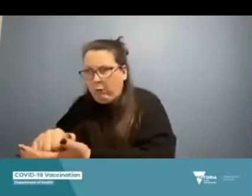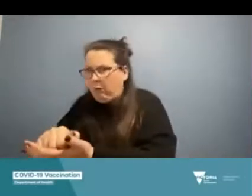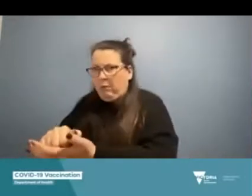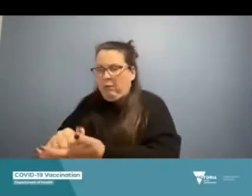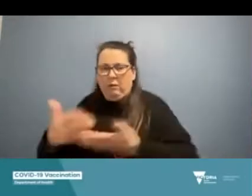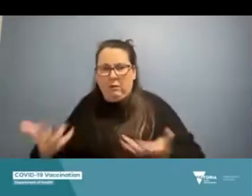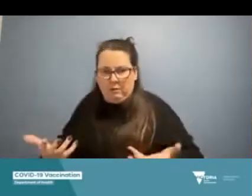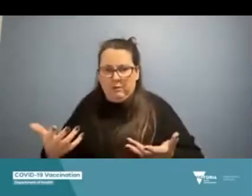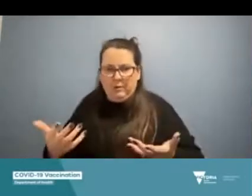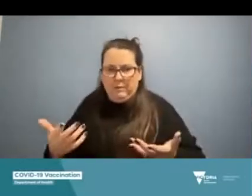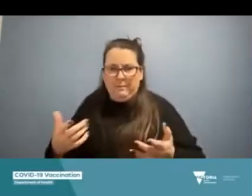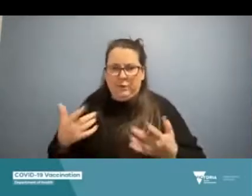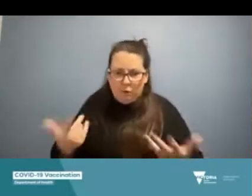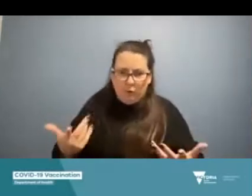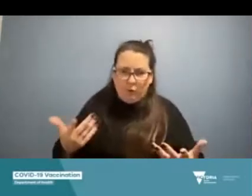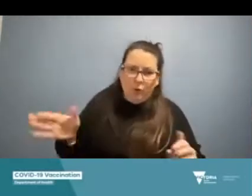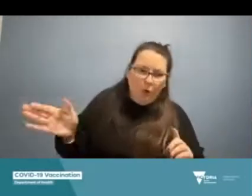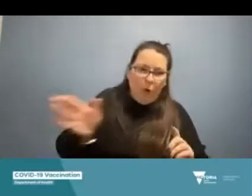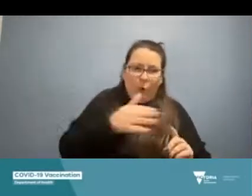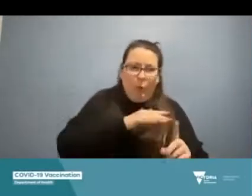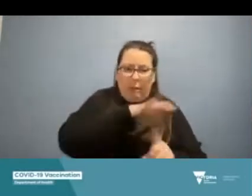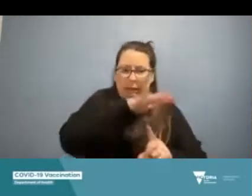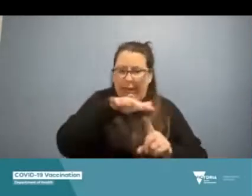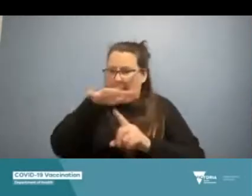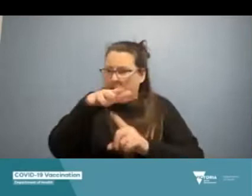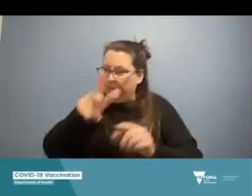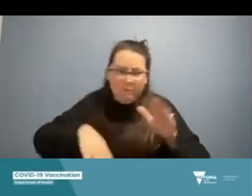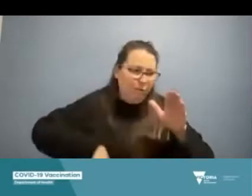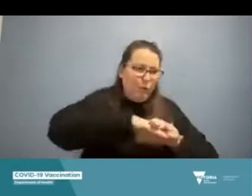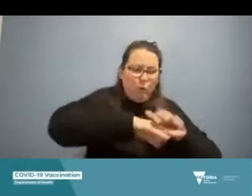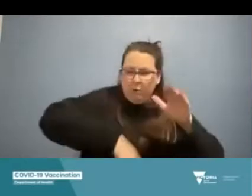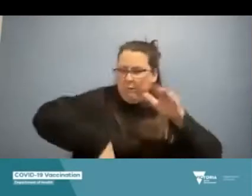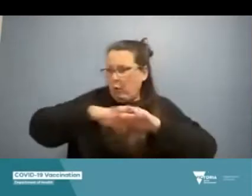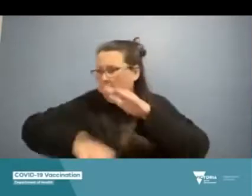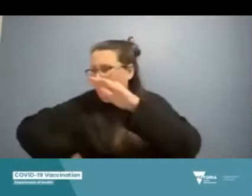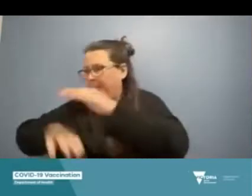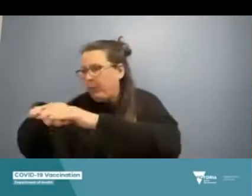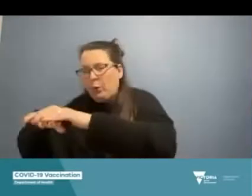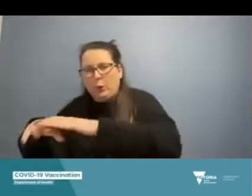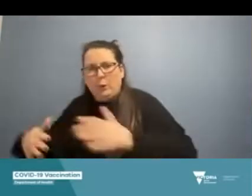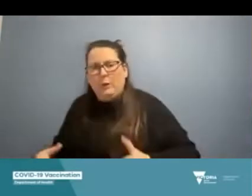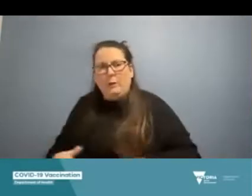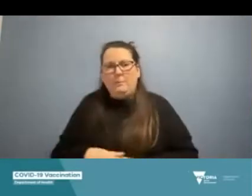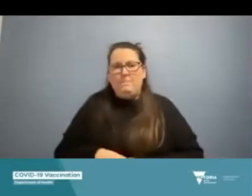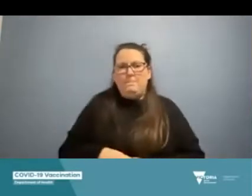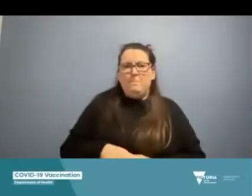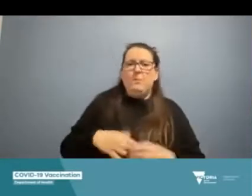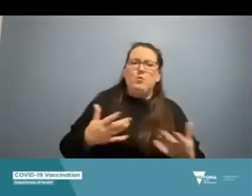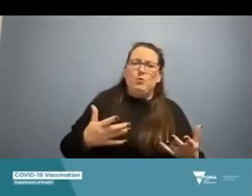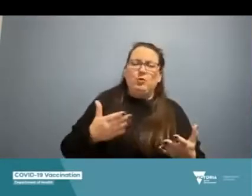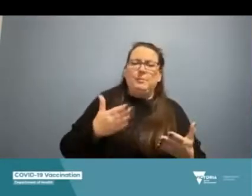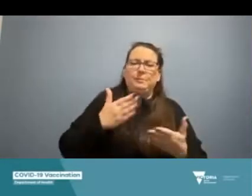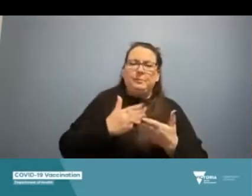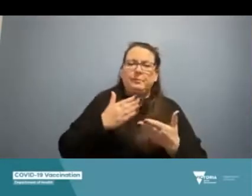all the areas were completely booked out. So what my question is how often are